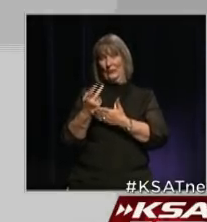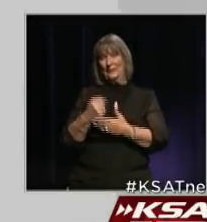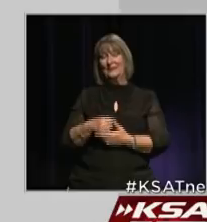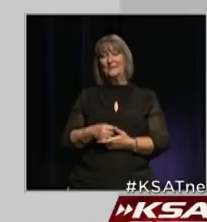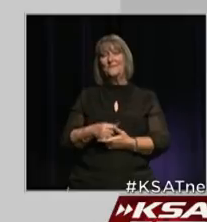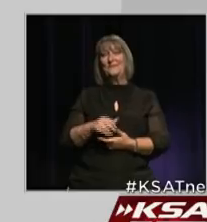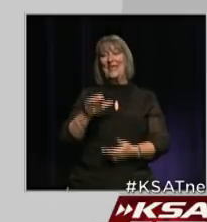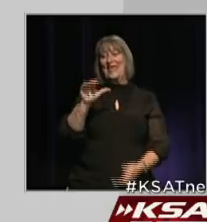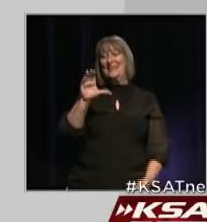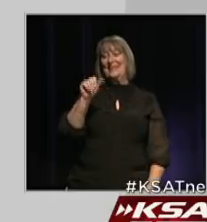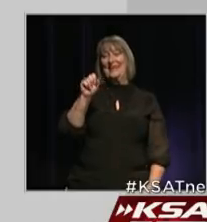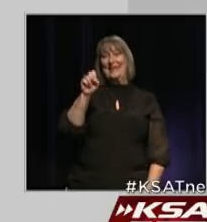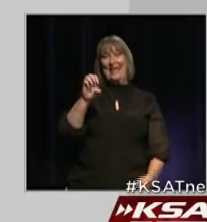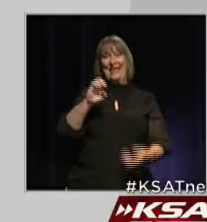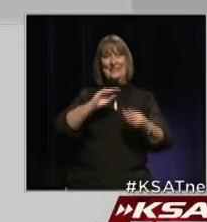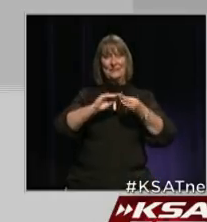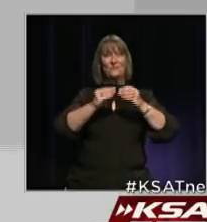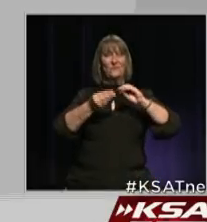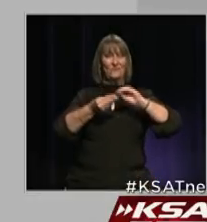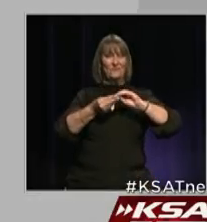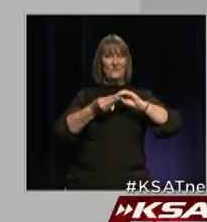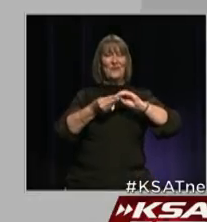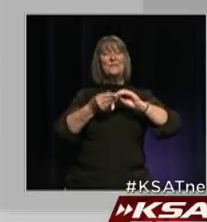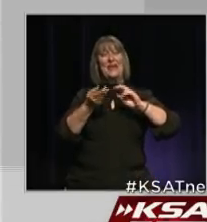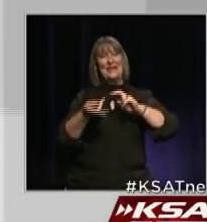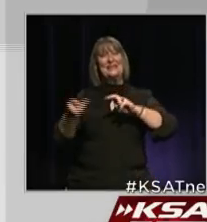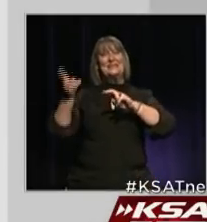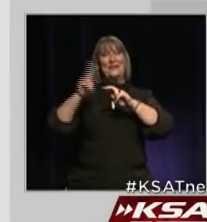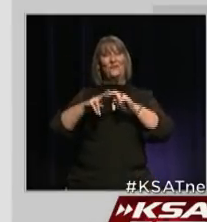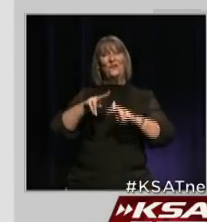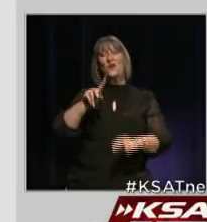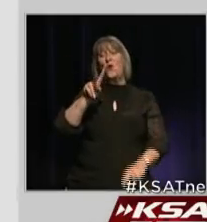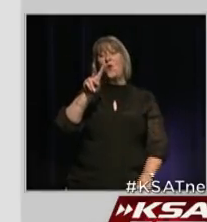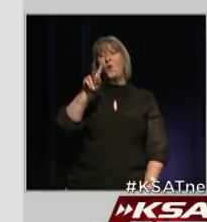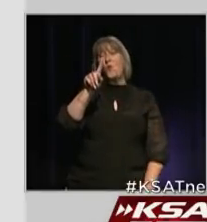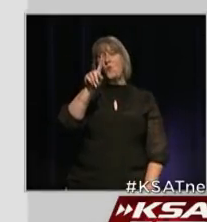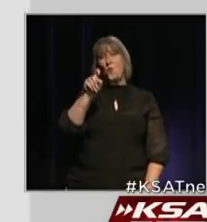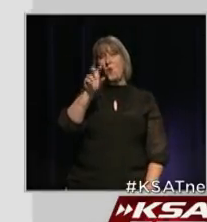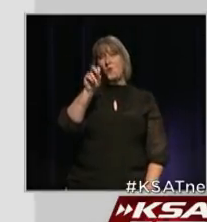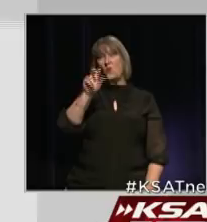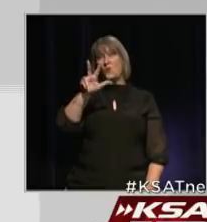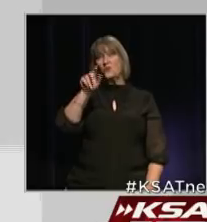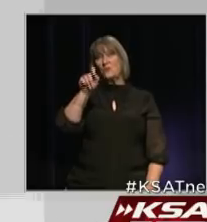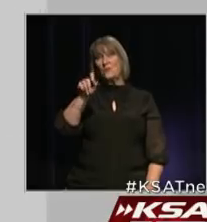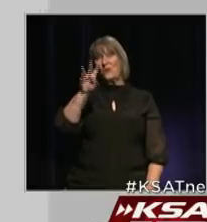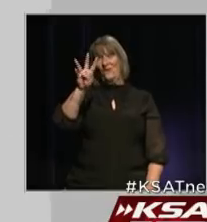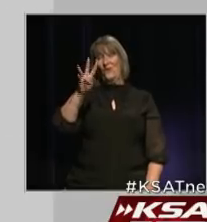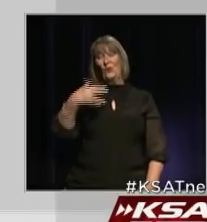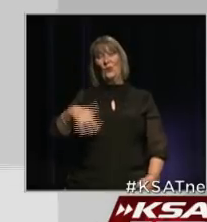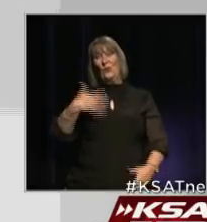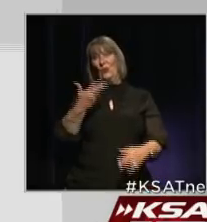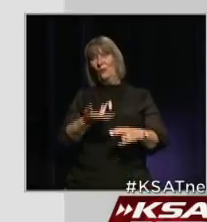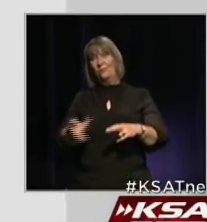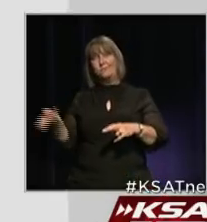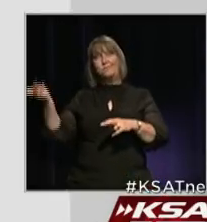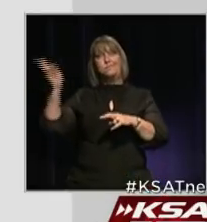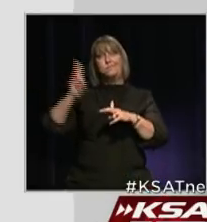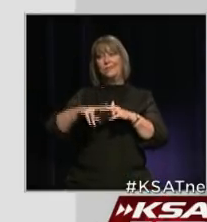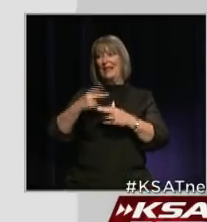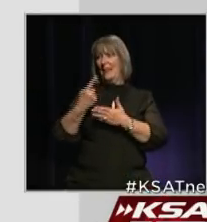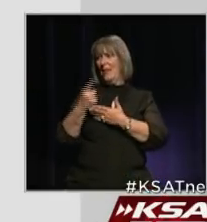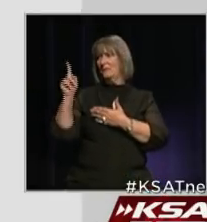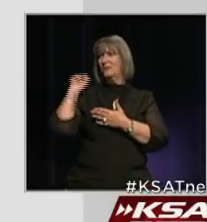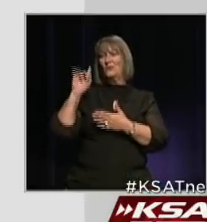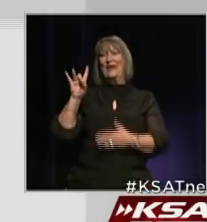case rate has also increased significantly, 103.4, which is a big jump from last week when it was in the